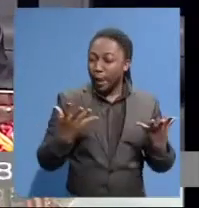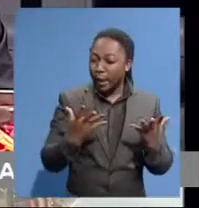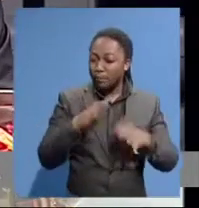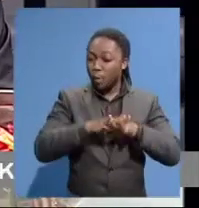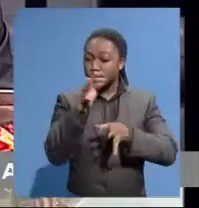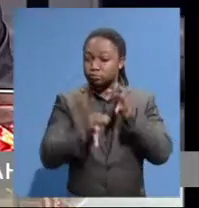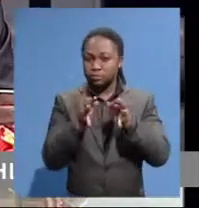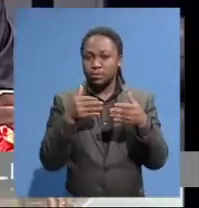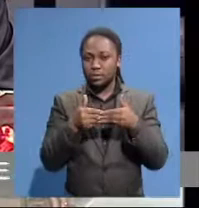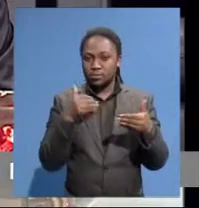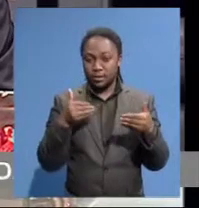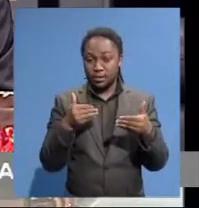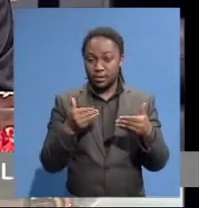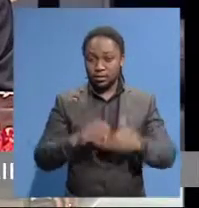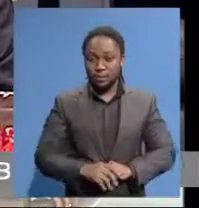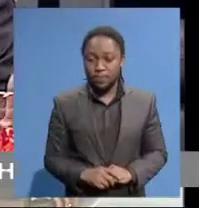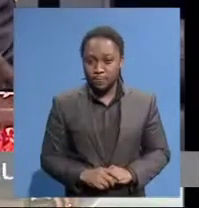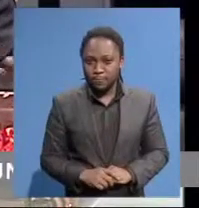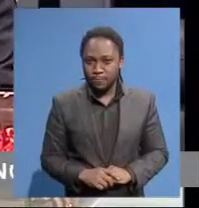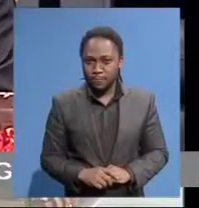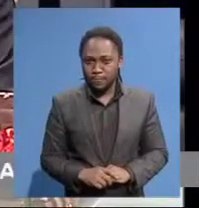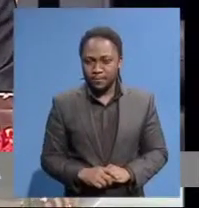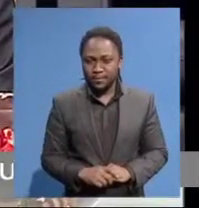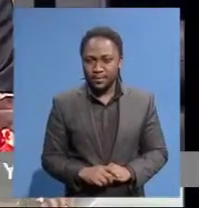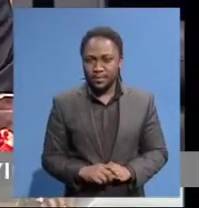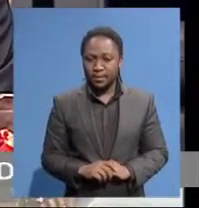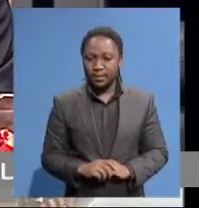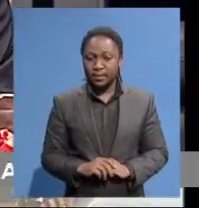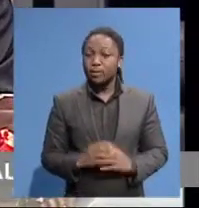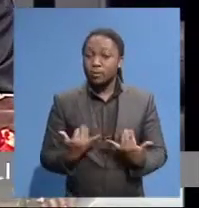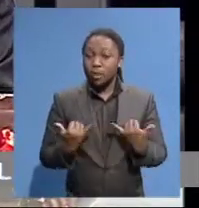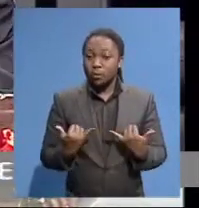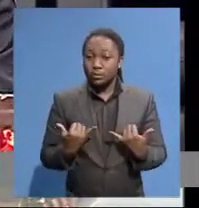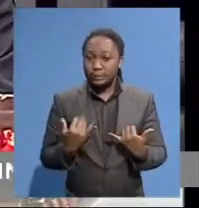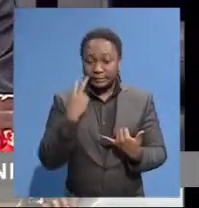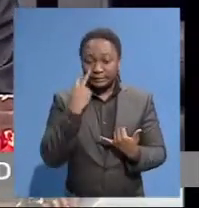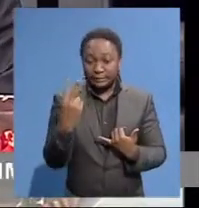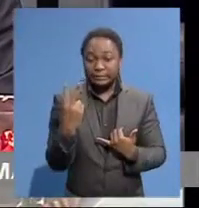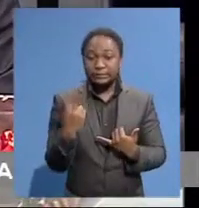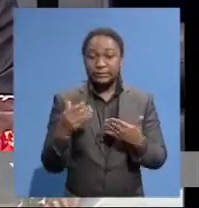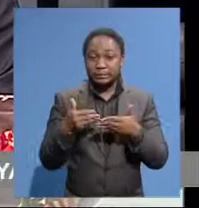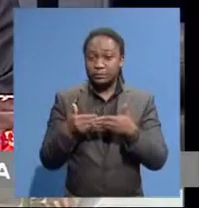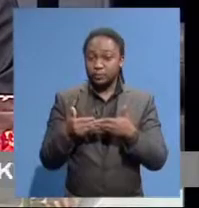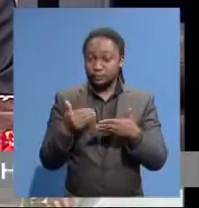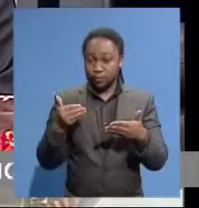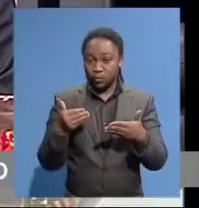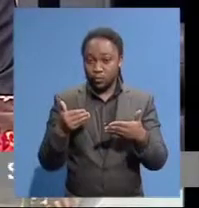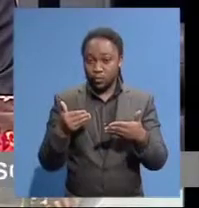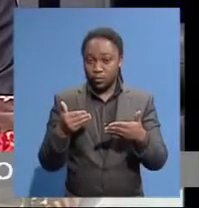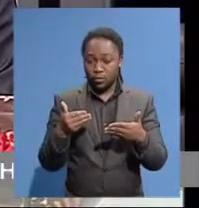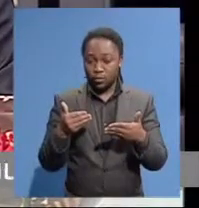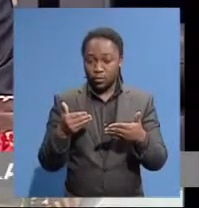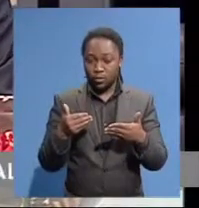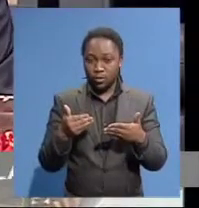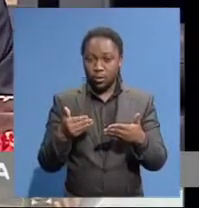But before that, let's take a look at the behind the scenes as we build closer and closer to the day that we will dig the